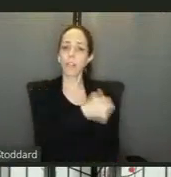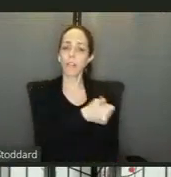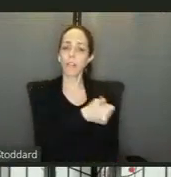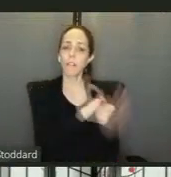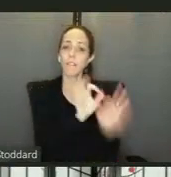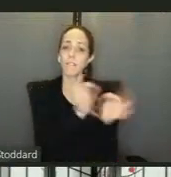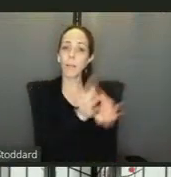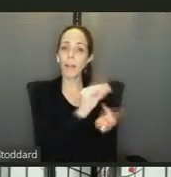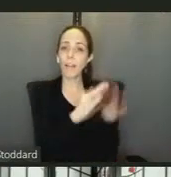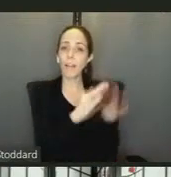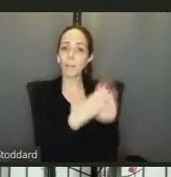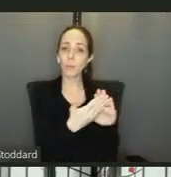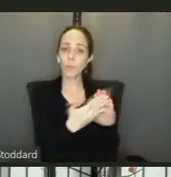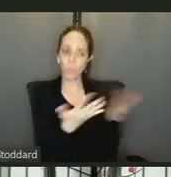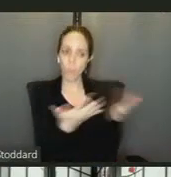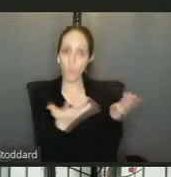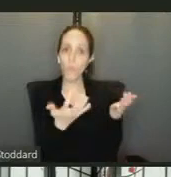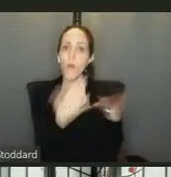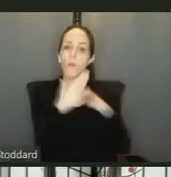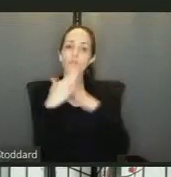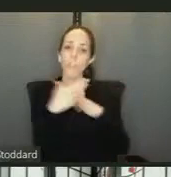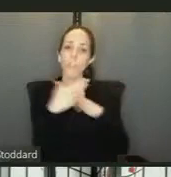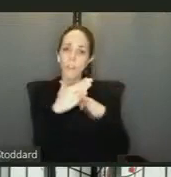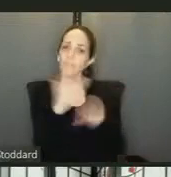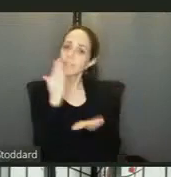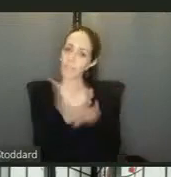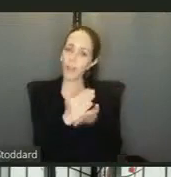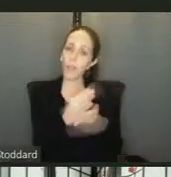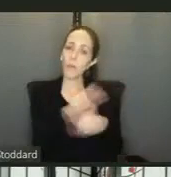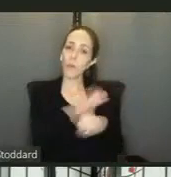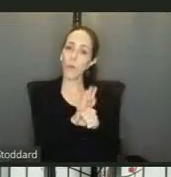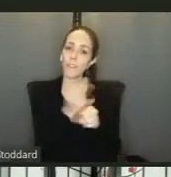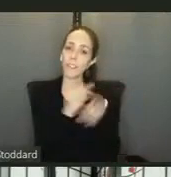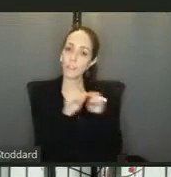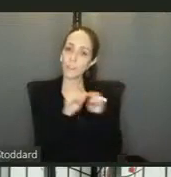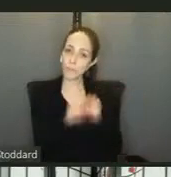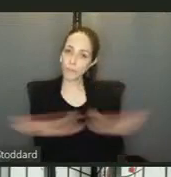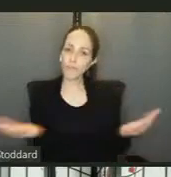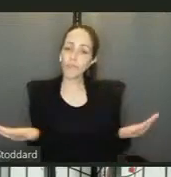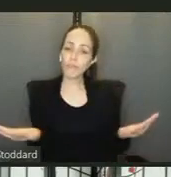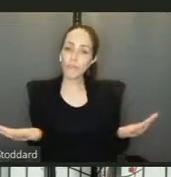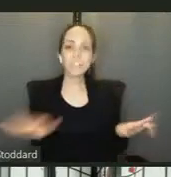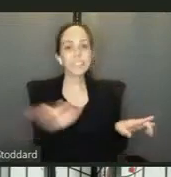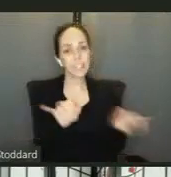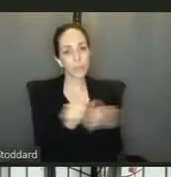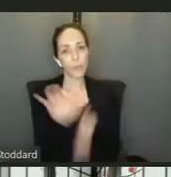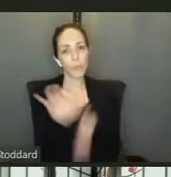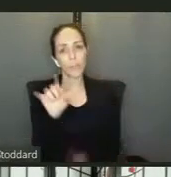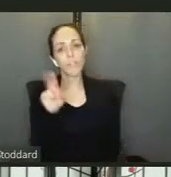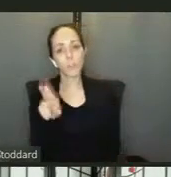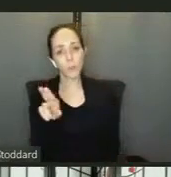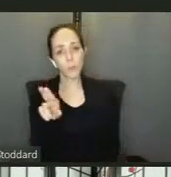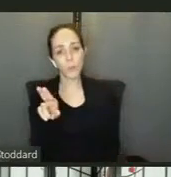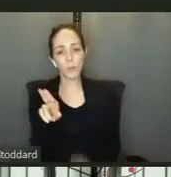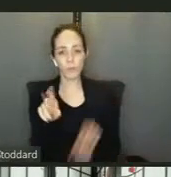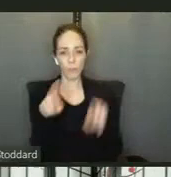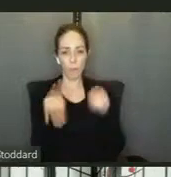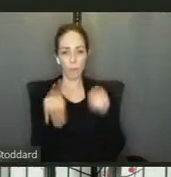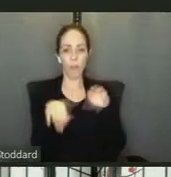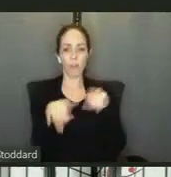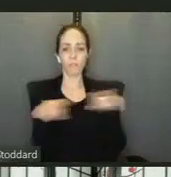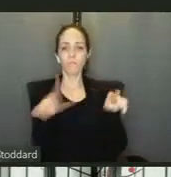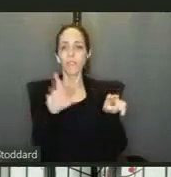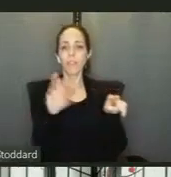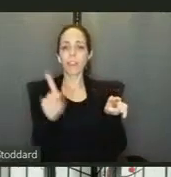family, and their community. And at the bottom there, you can see the link to the website where you can go and access the information